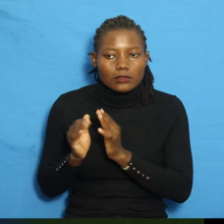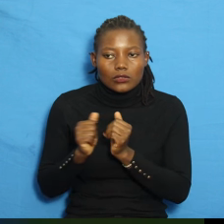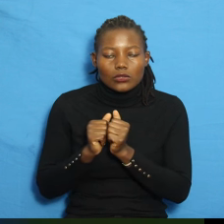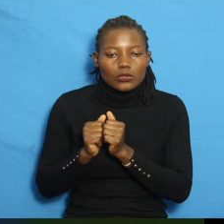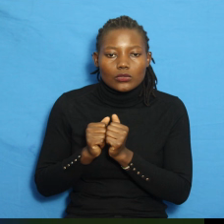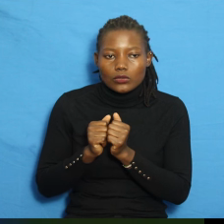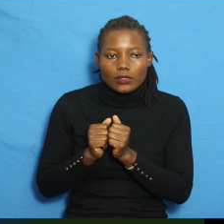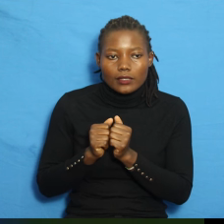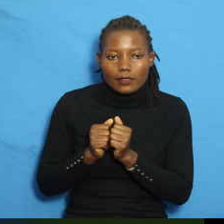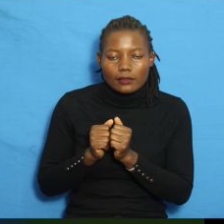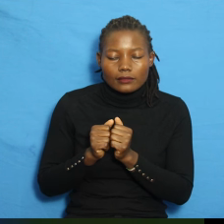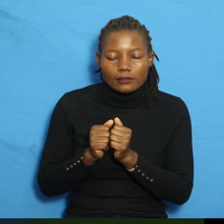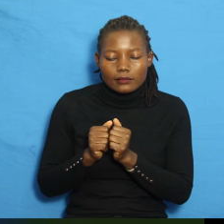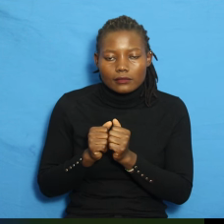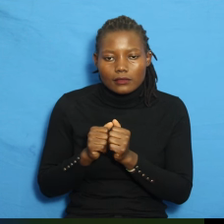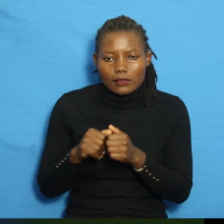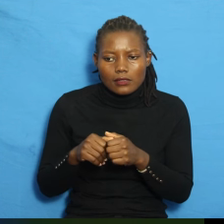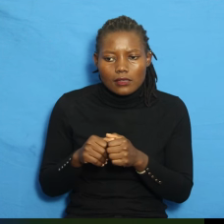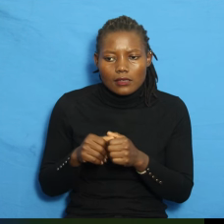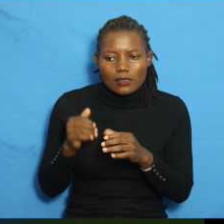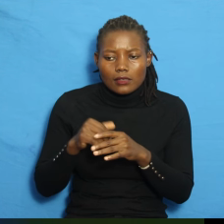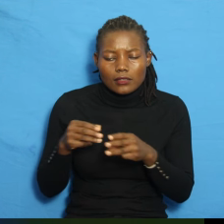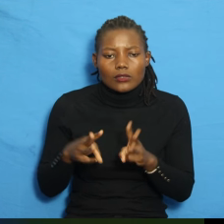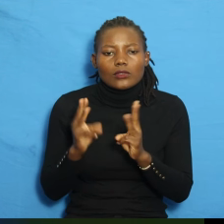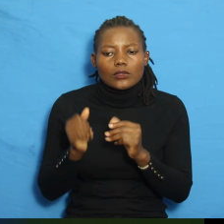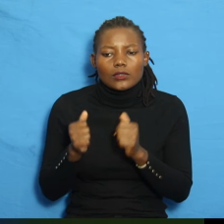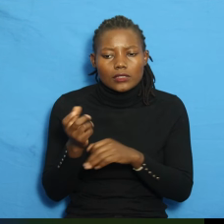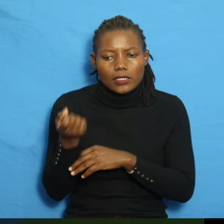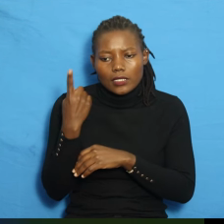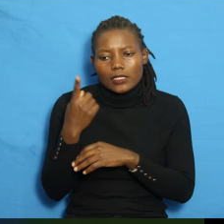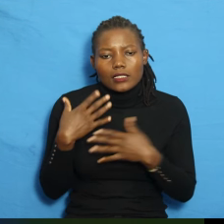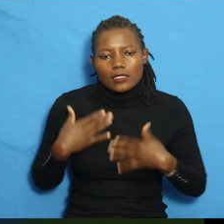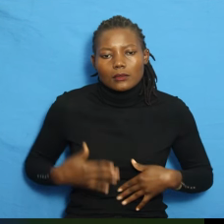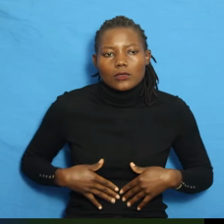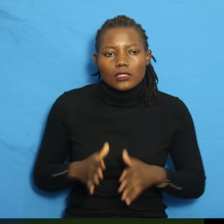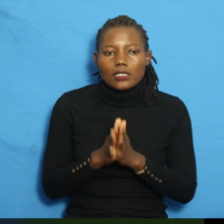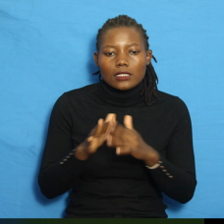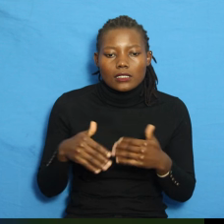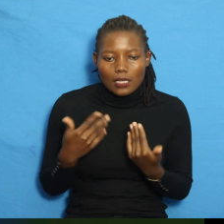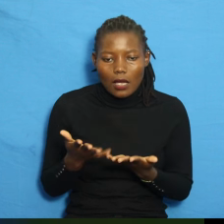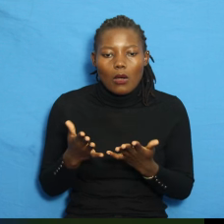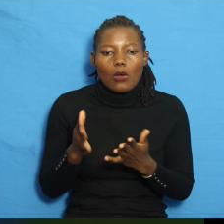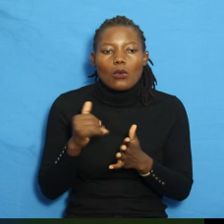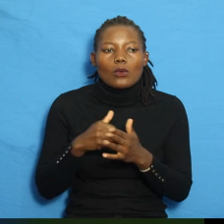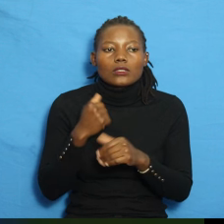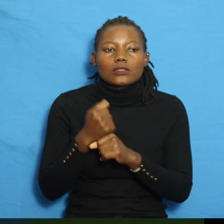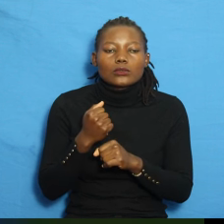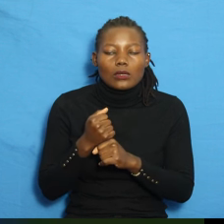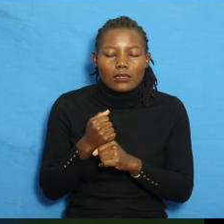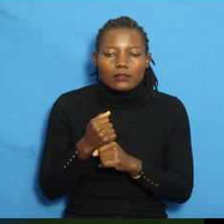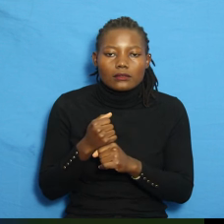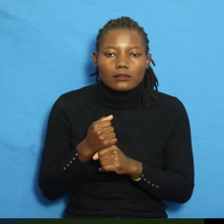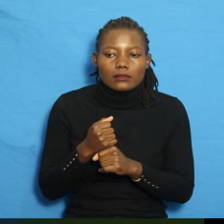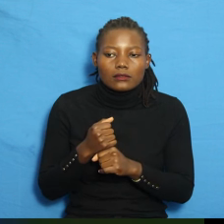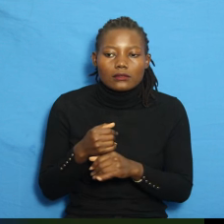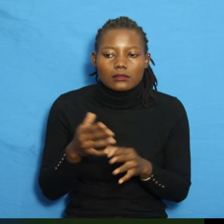in the context that they understand the body and the way it operates as a machine.